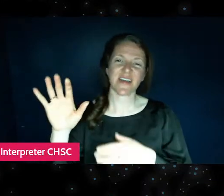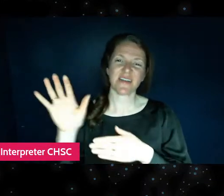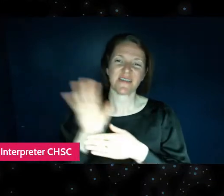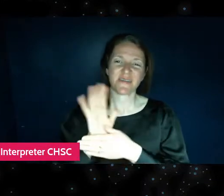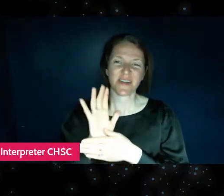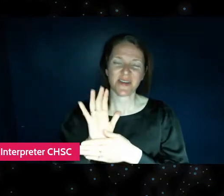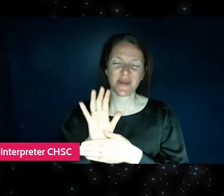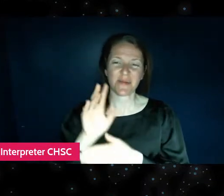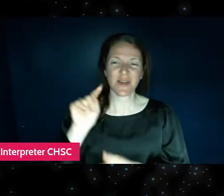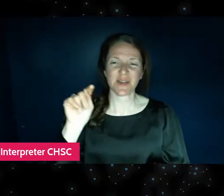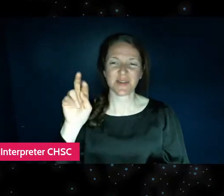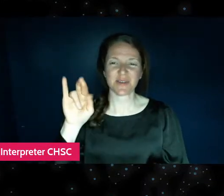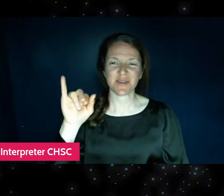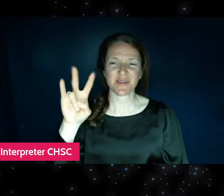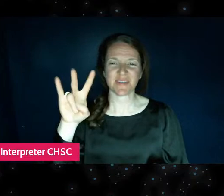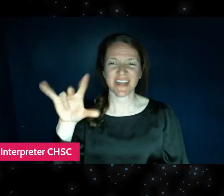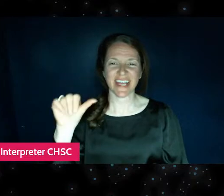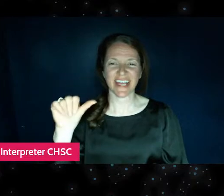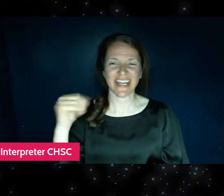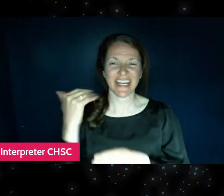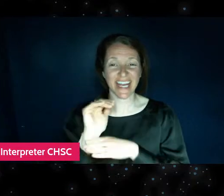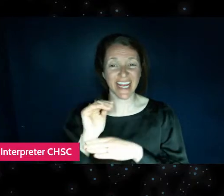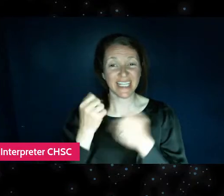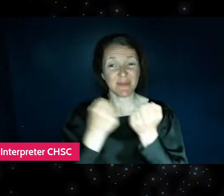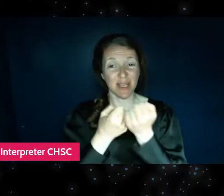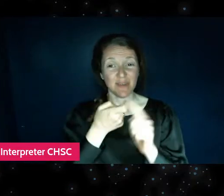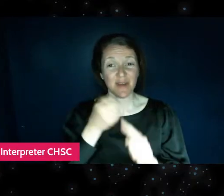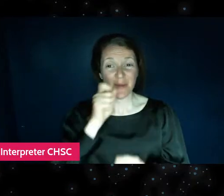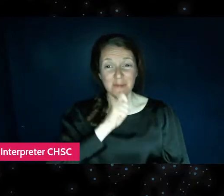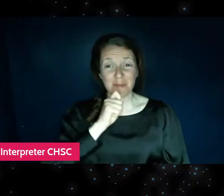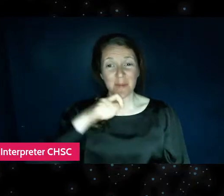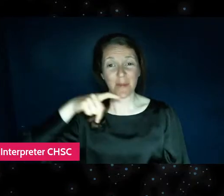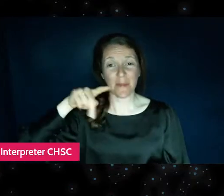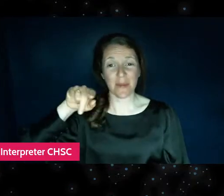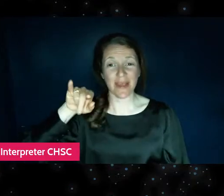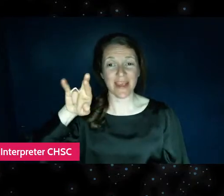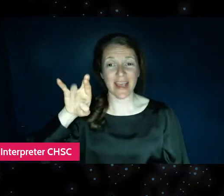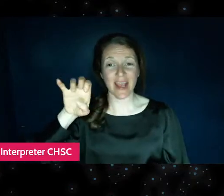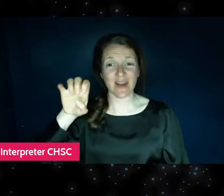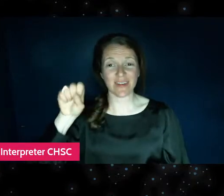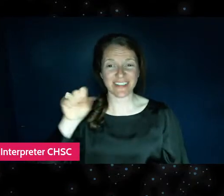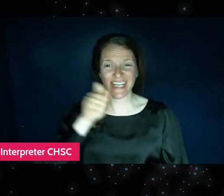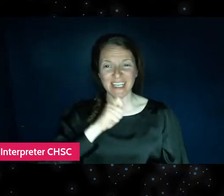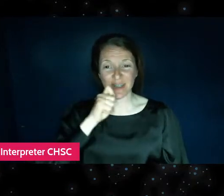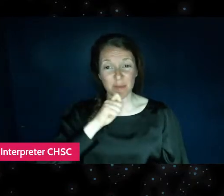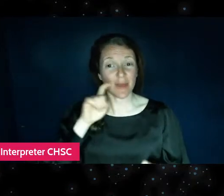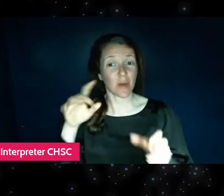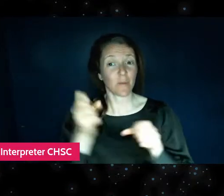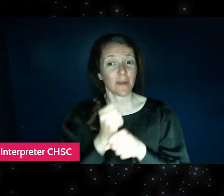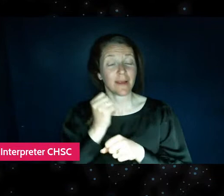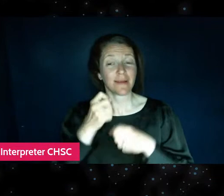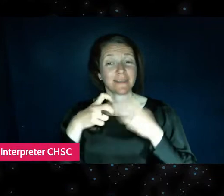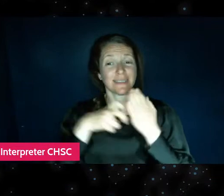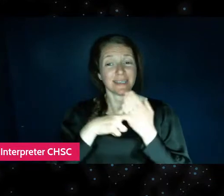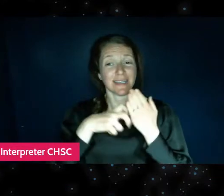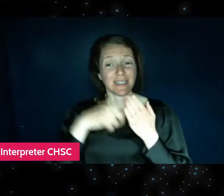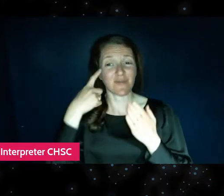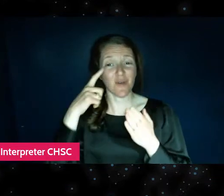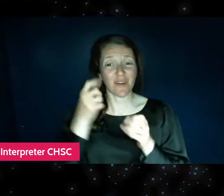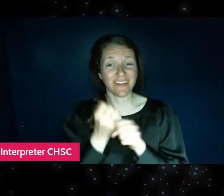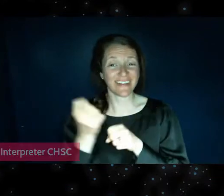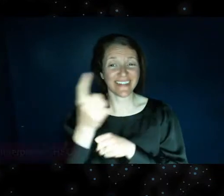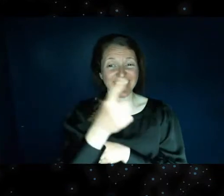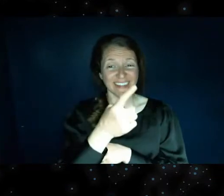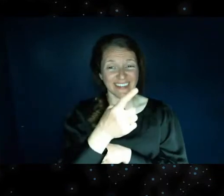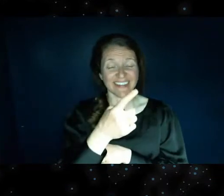presented by Pierre's Ice Cream. You can win passes to CIFF 46 in 2022. Teams of up to six people